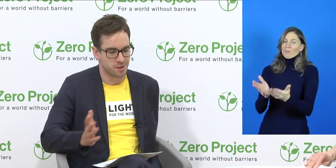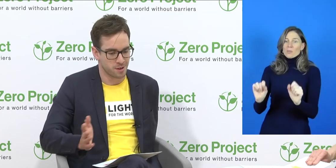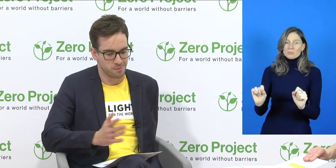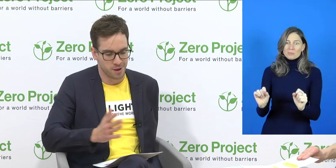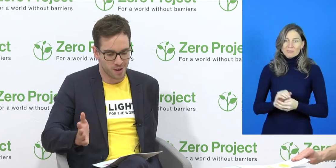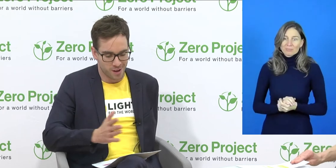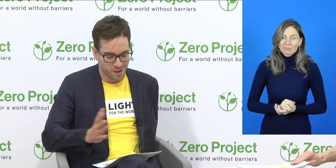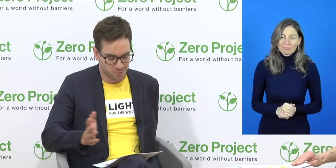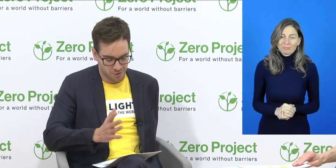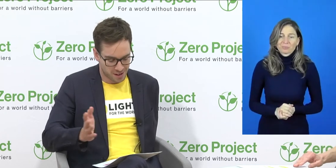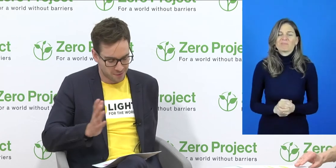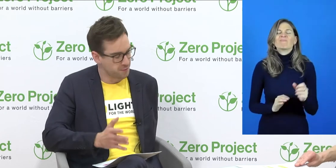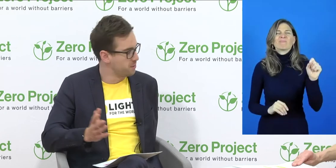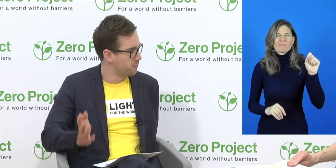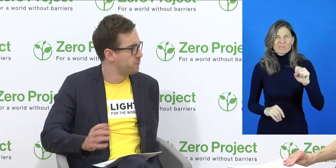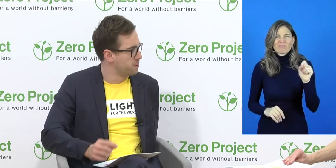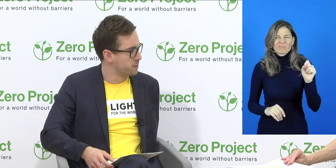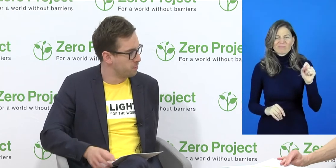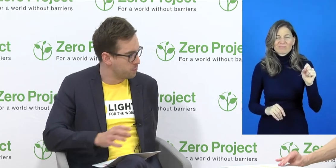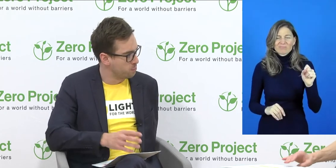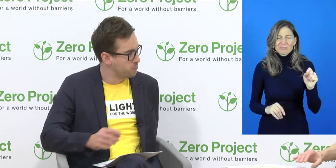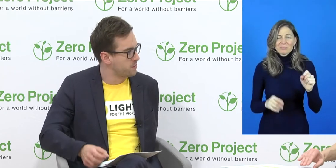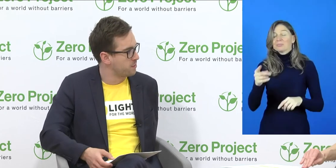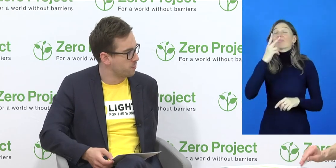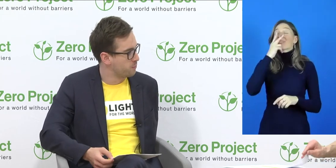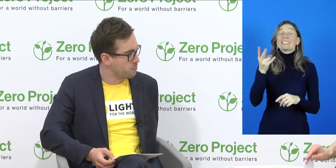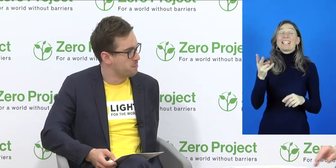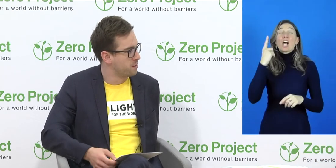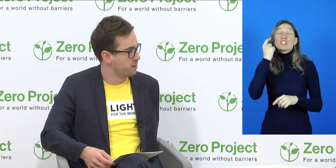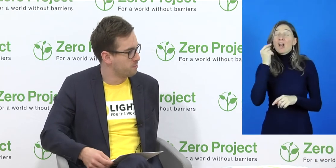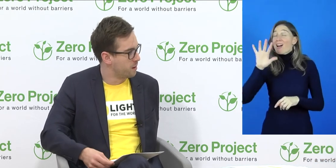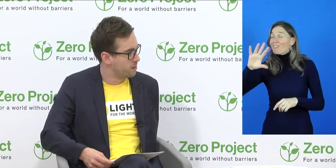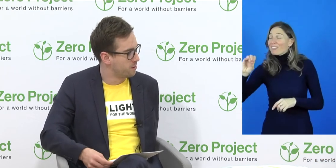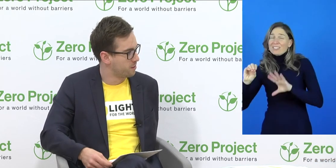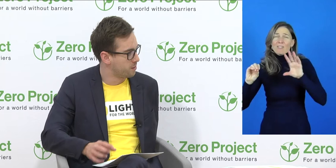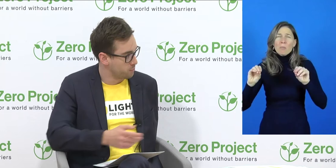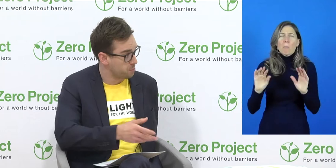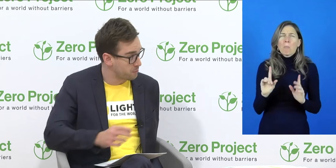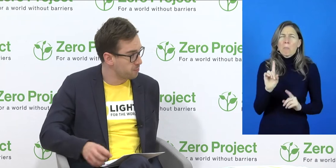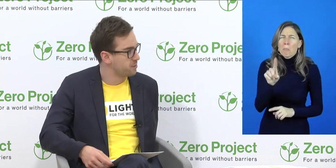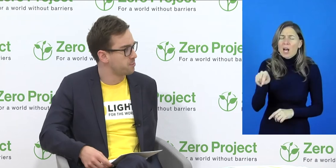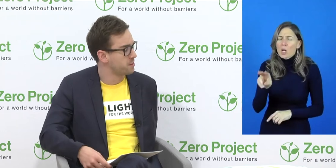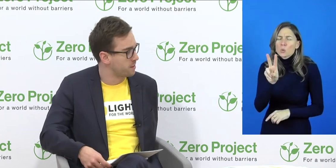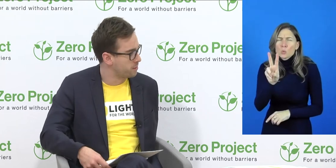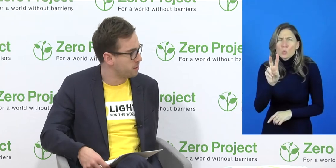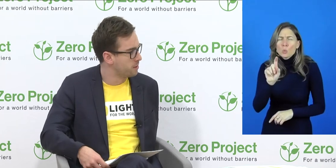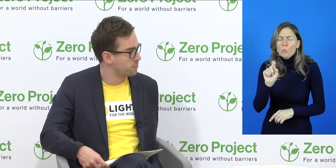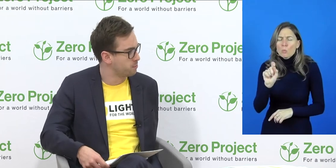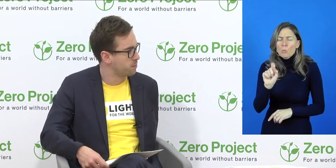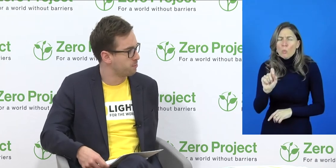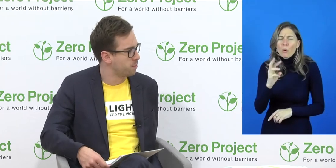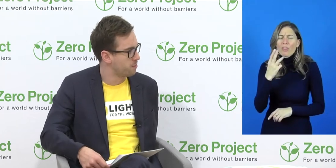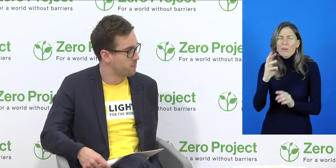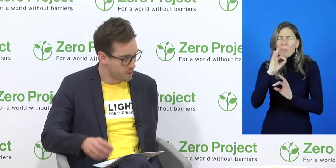gender attribution, like 50-50, but only 2% of women 2% of women with disabilities are in a